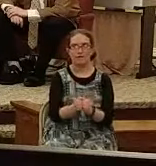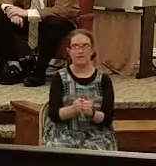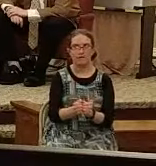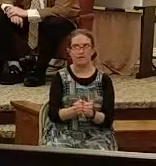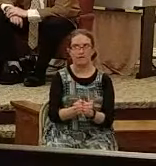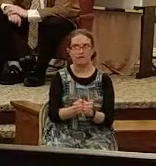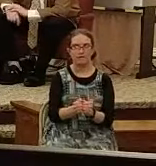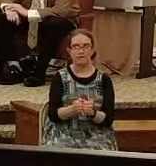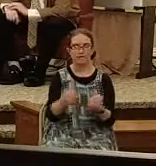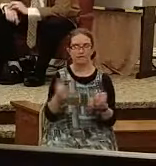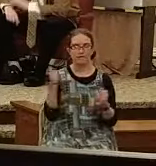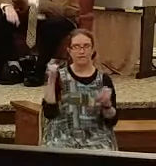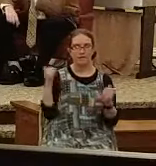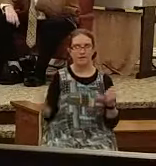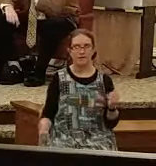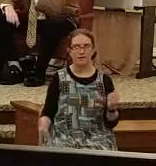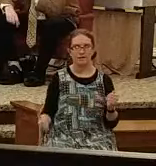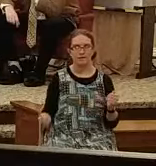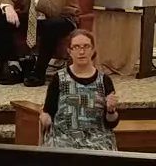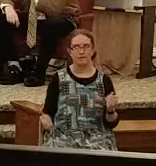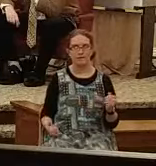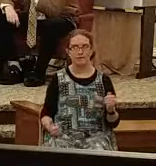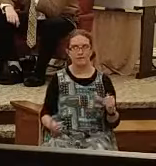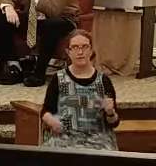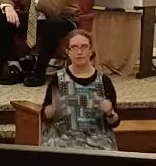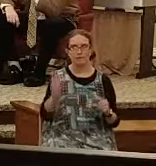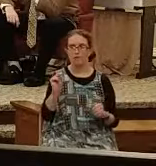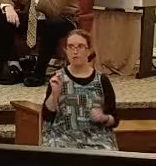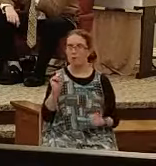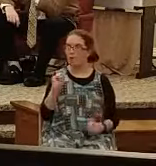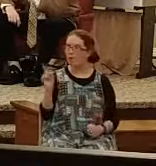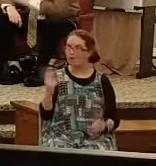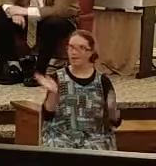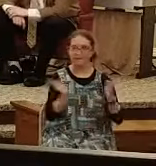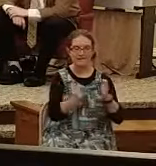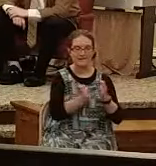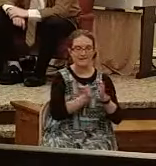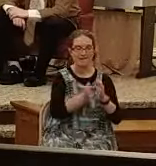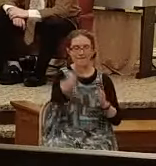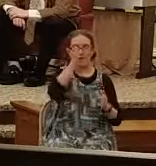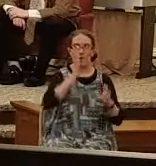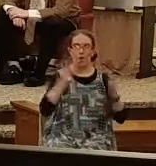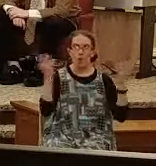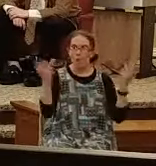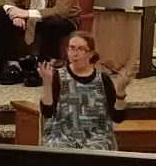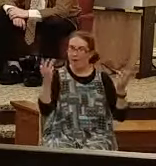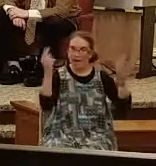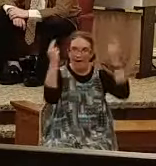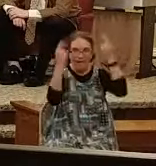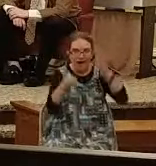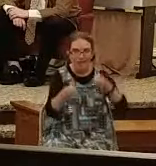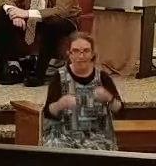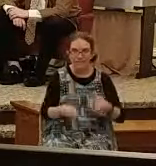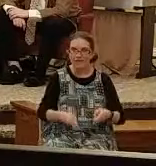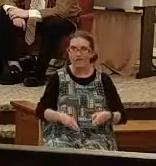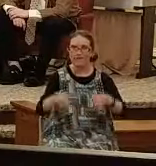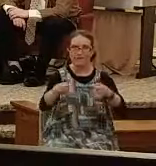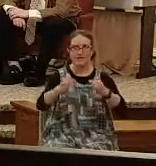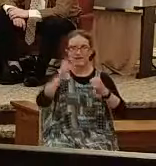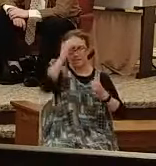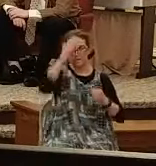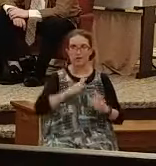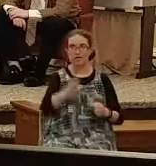But now, he's nowhere near God. What could happen that could take a